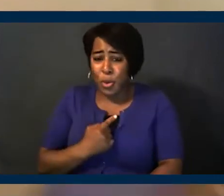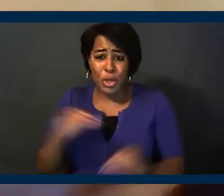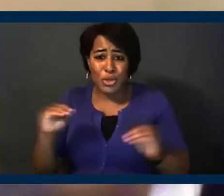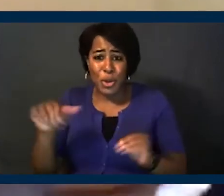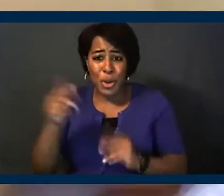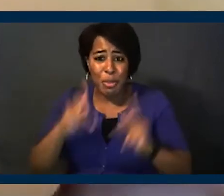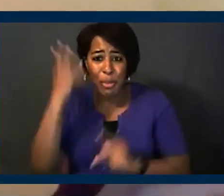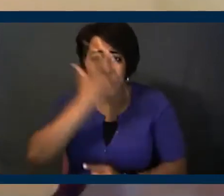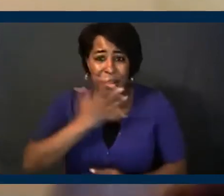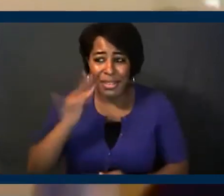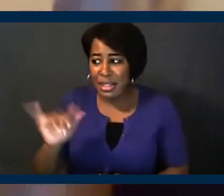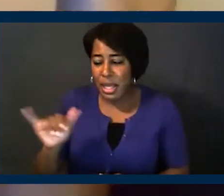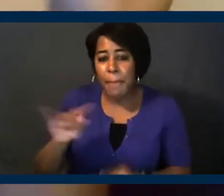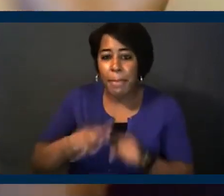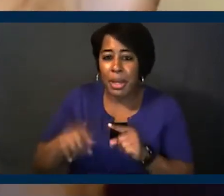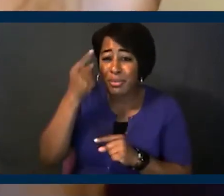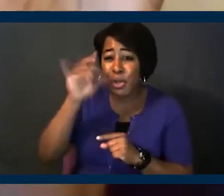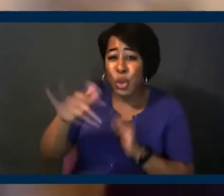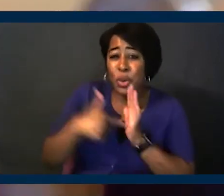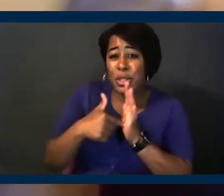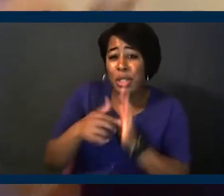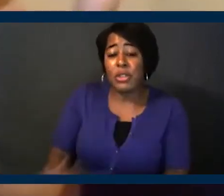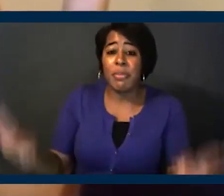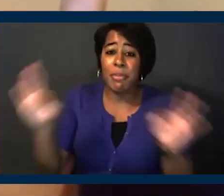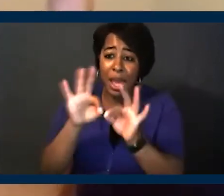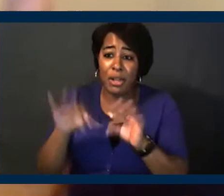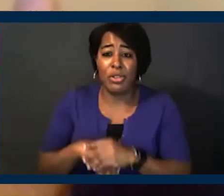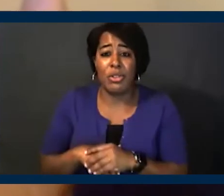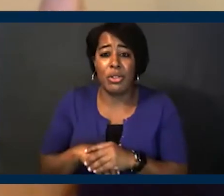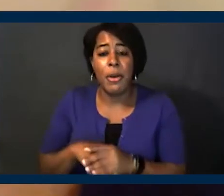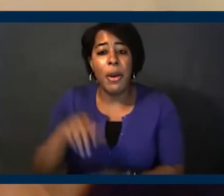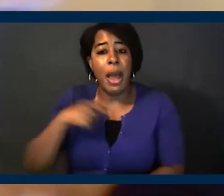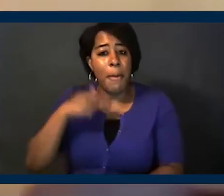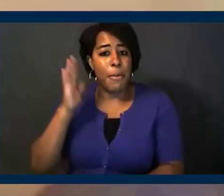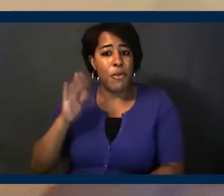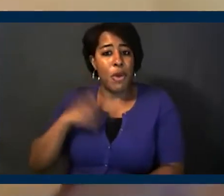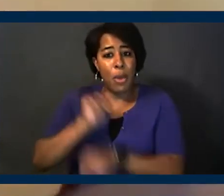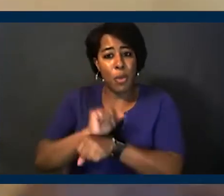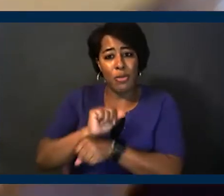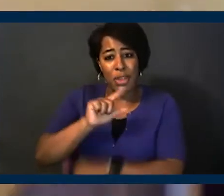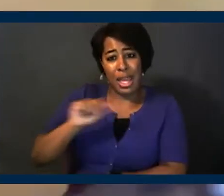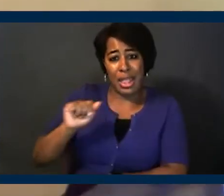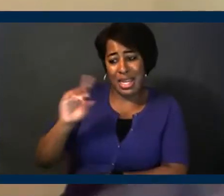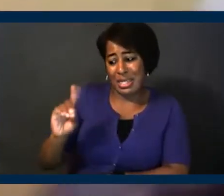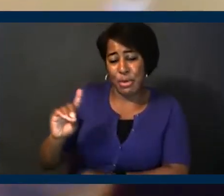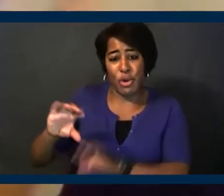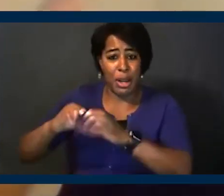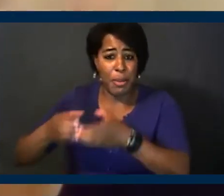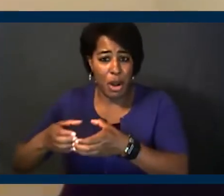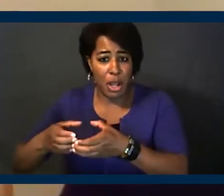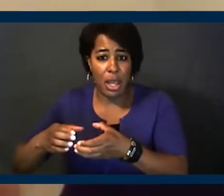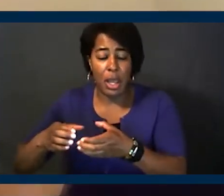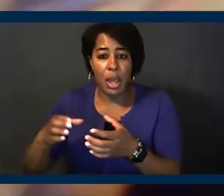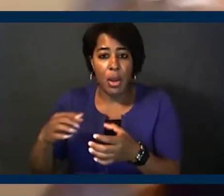the local up. A lot of people think about the national parties. I used to work for the Louisiana Democratic Party. And the amount of vacancies that we